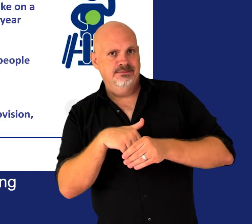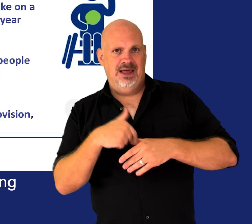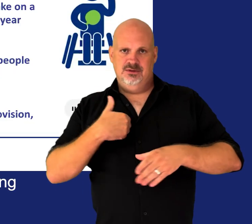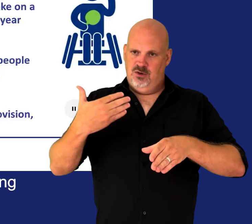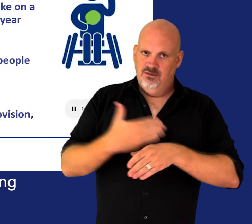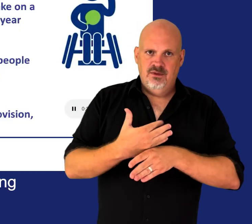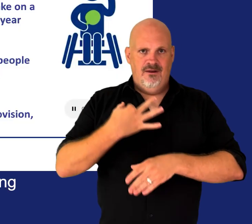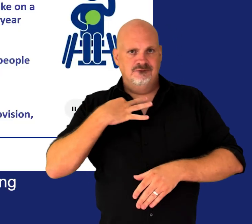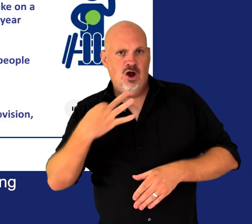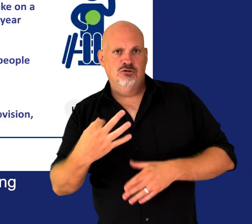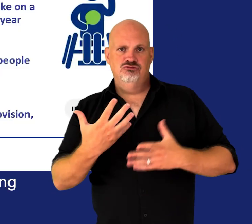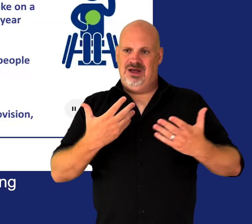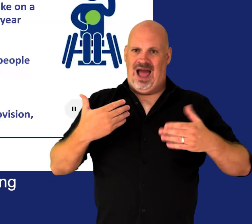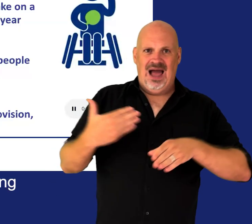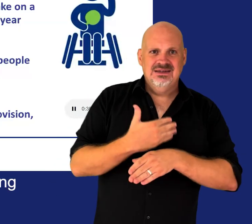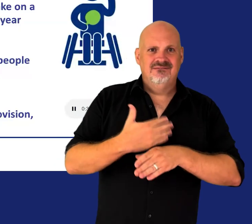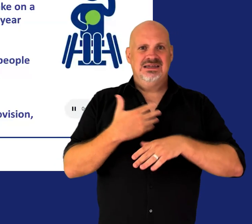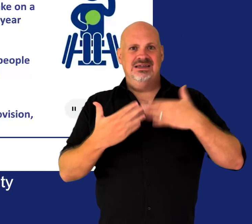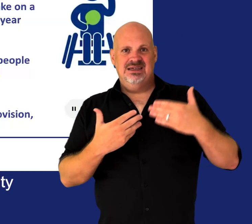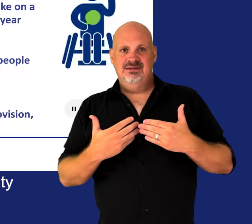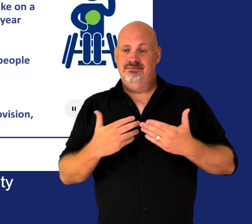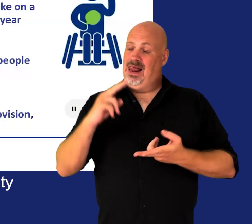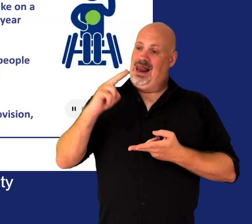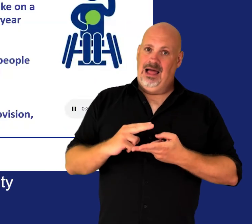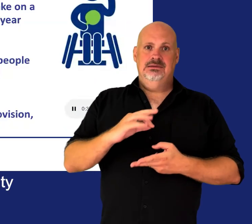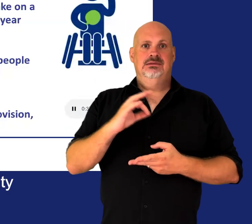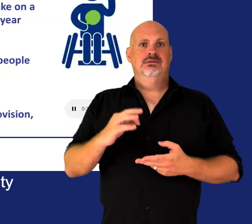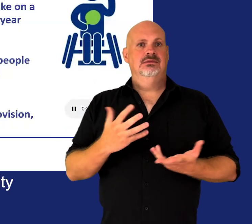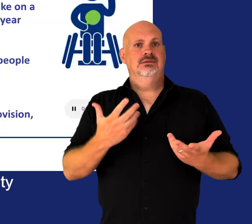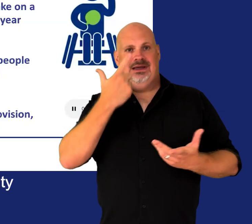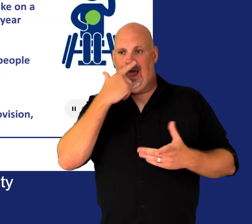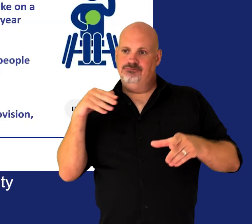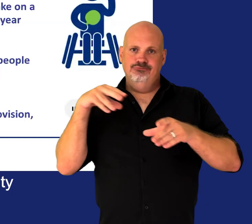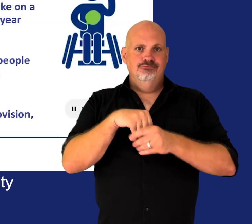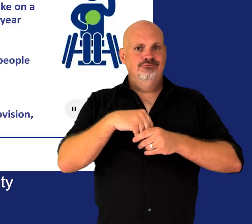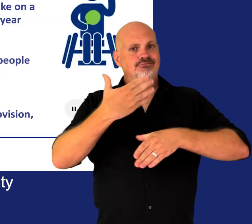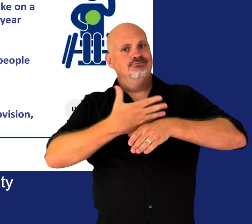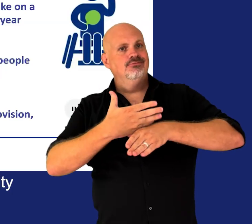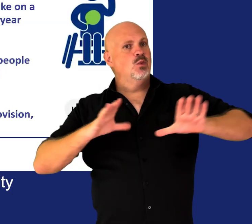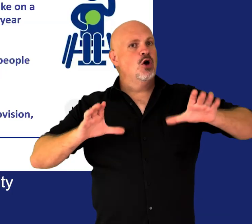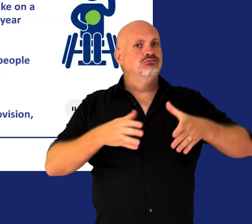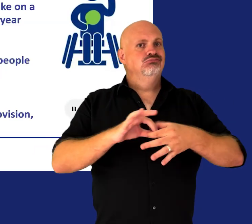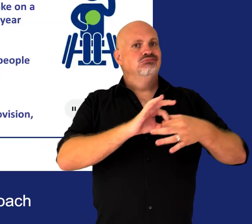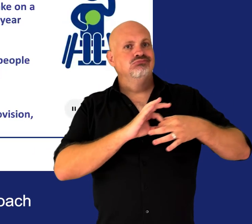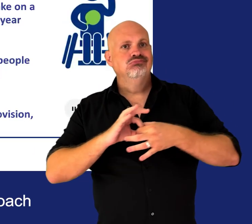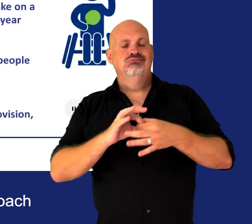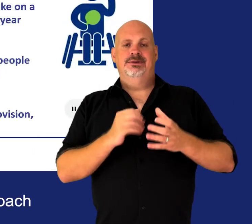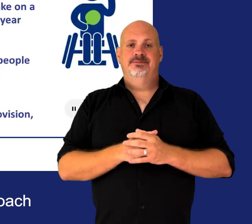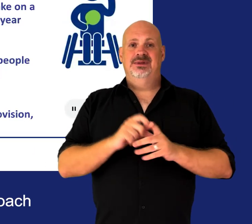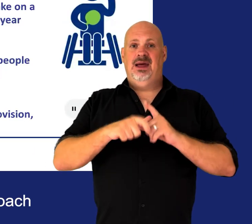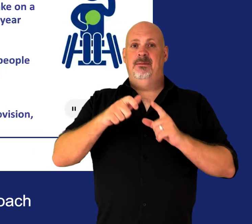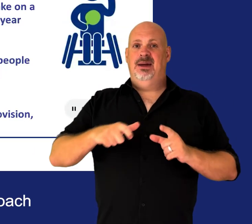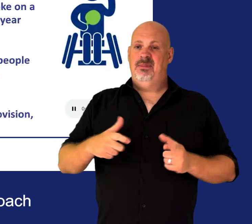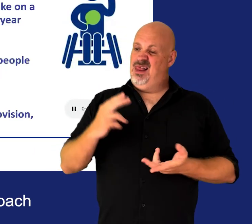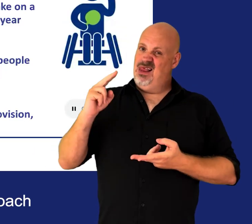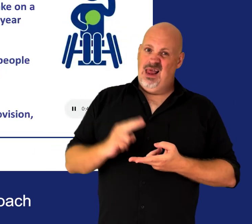working and volunteering in sport and activity, and they're less likely to have the opportunity to be part of the workforce. As disabled